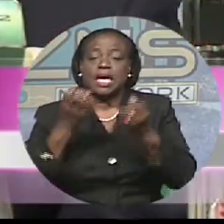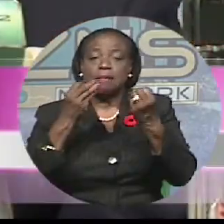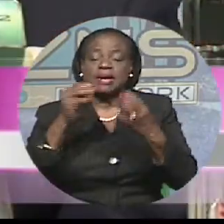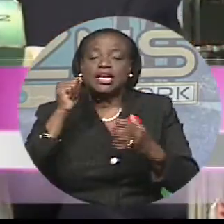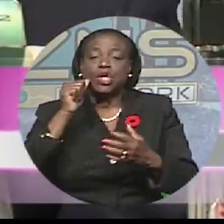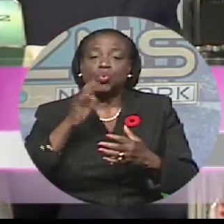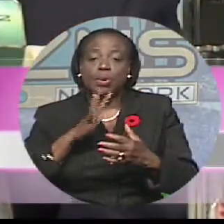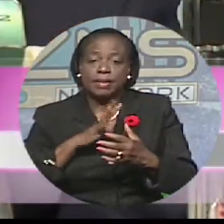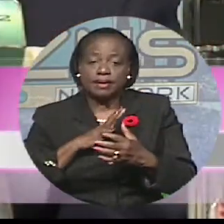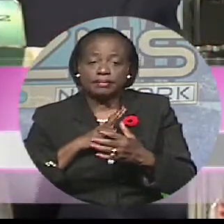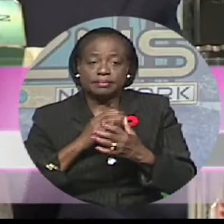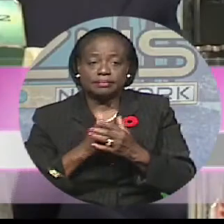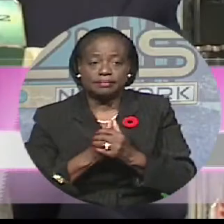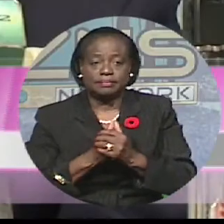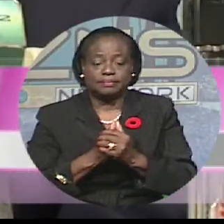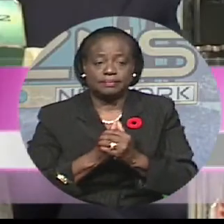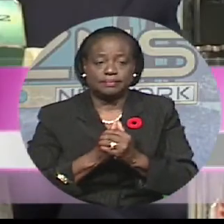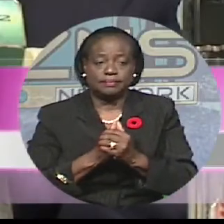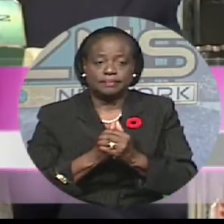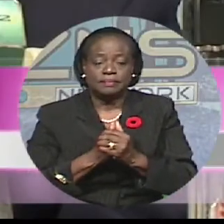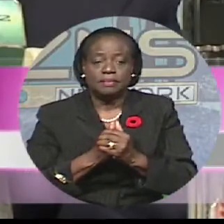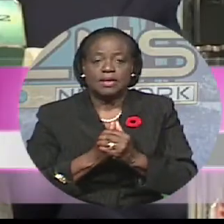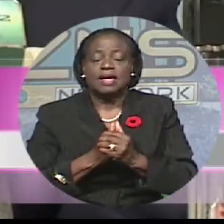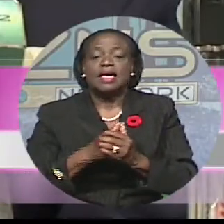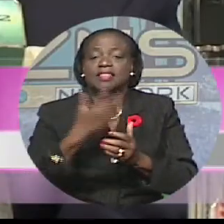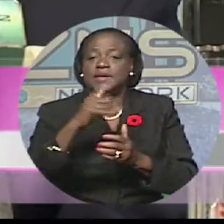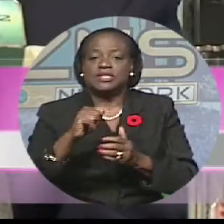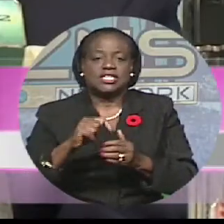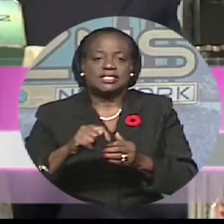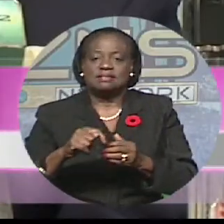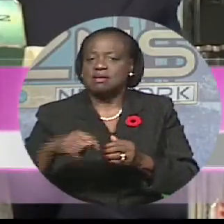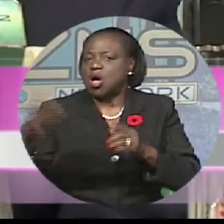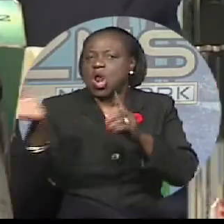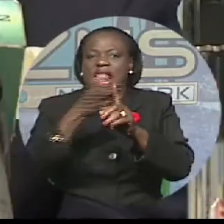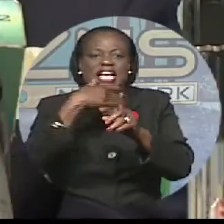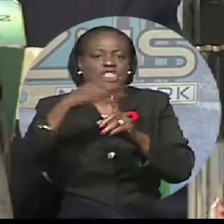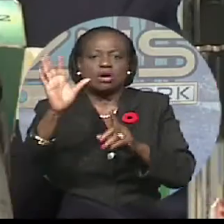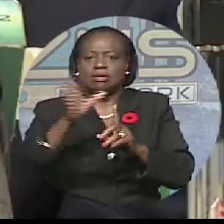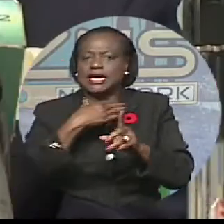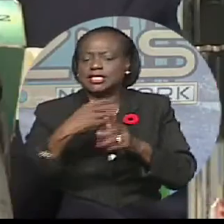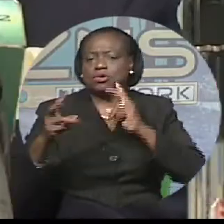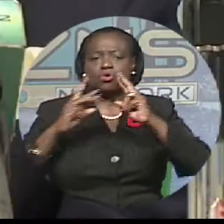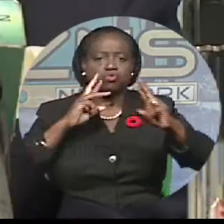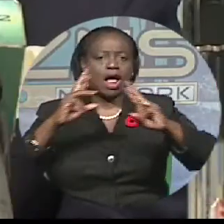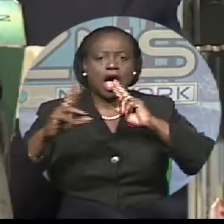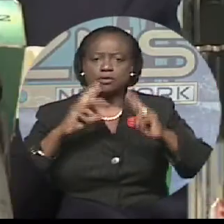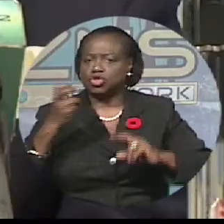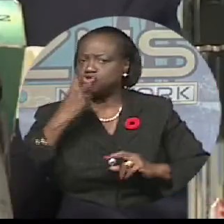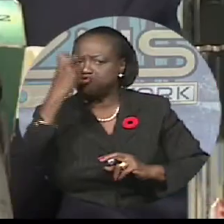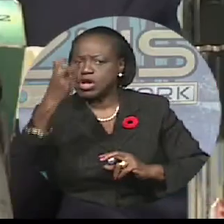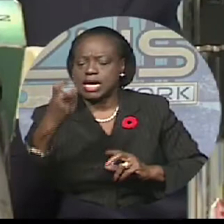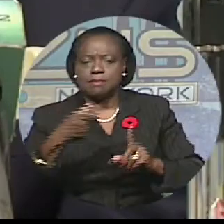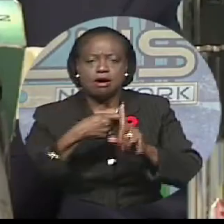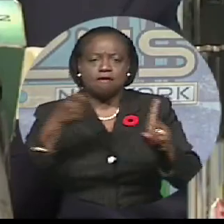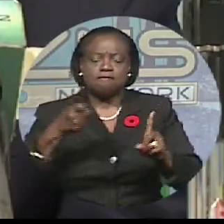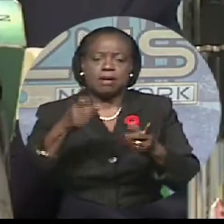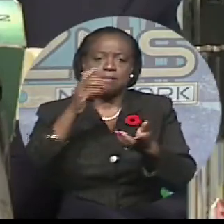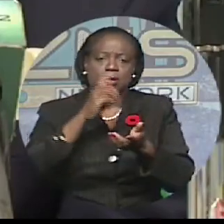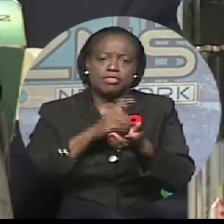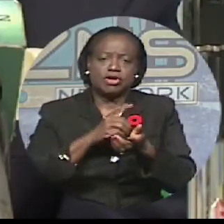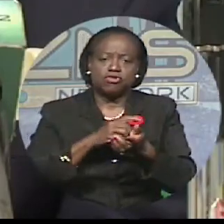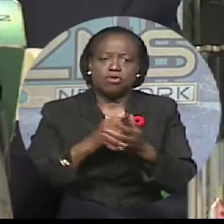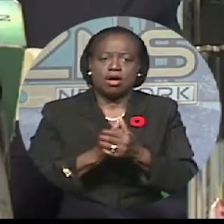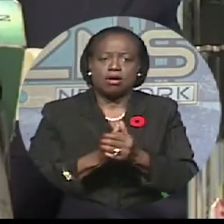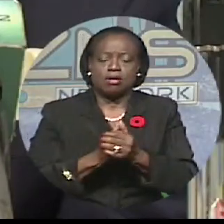sense of communication, all they can do is scream or lash out because their body at the same time is screaming for the drug. And